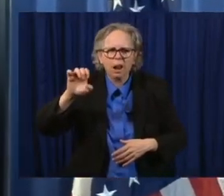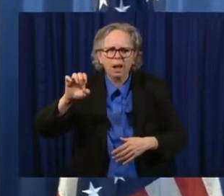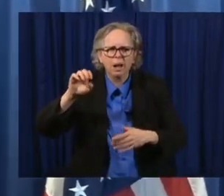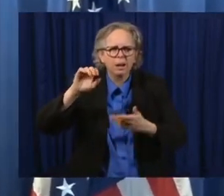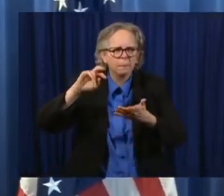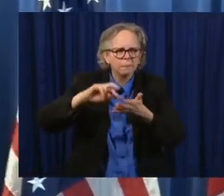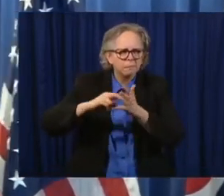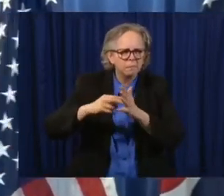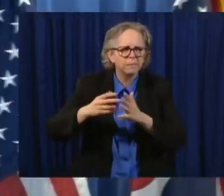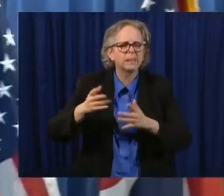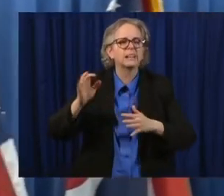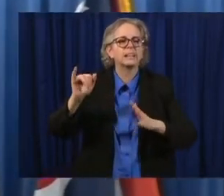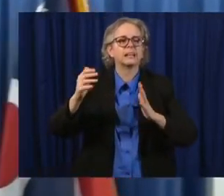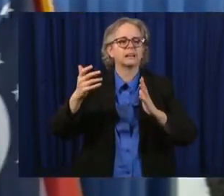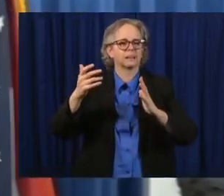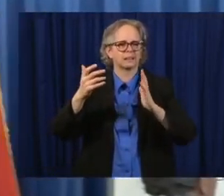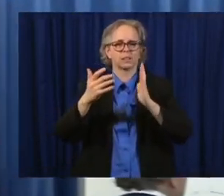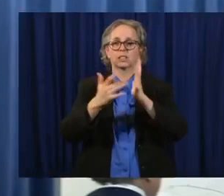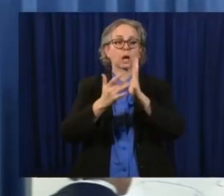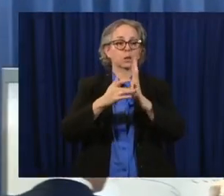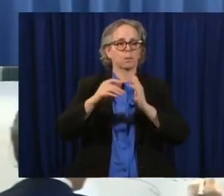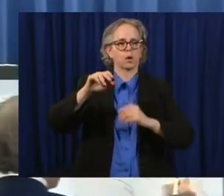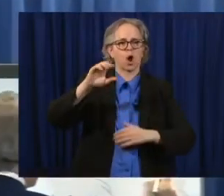close contact.